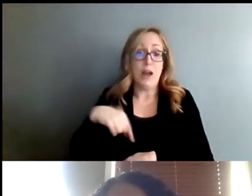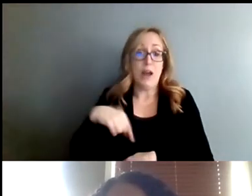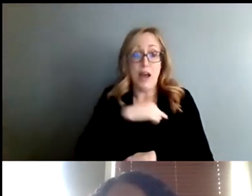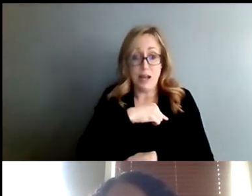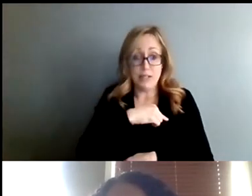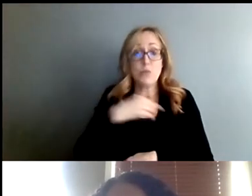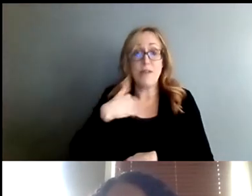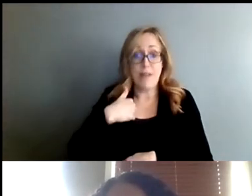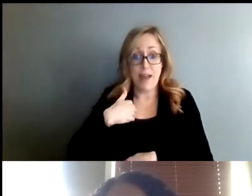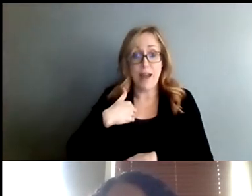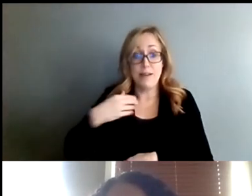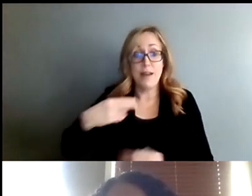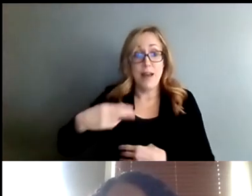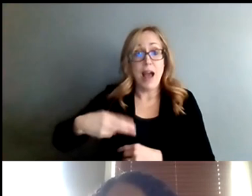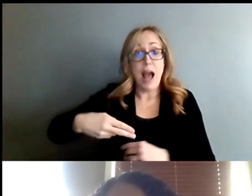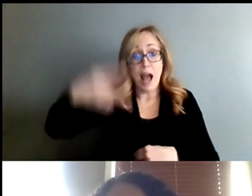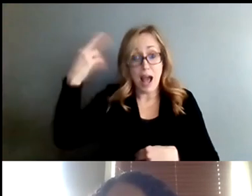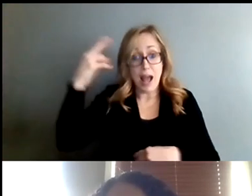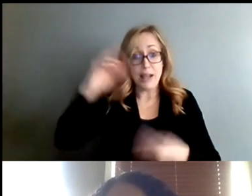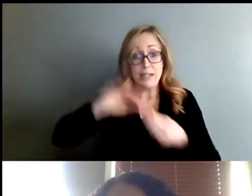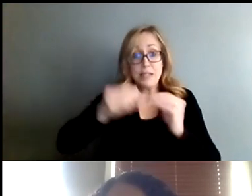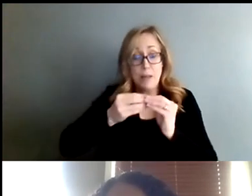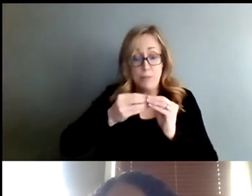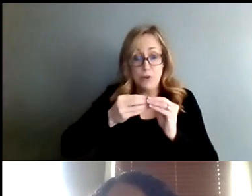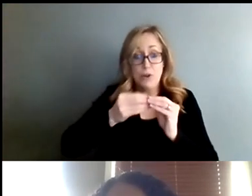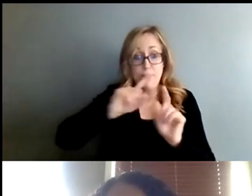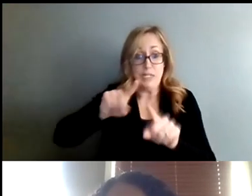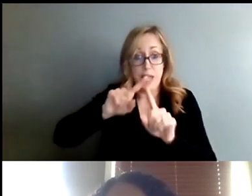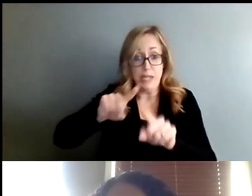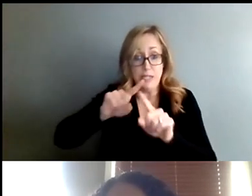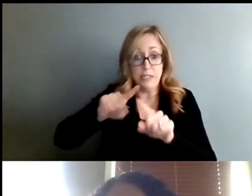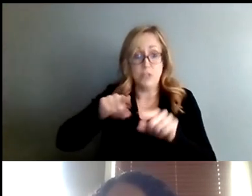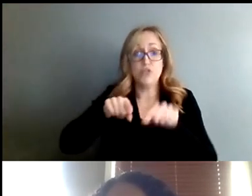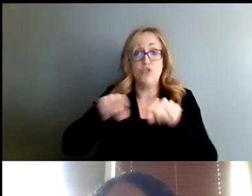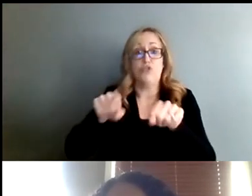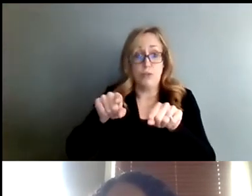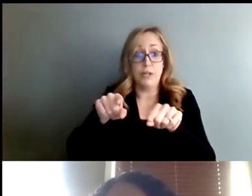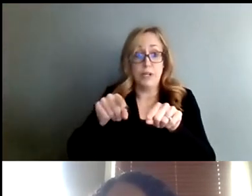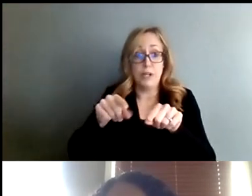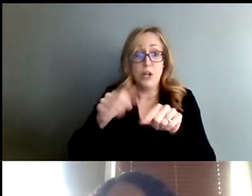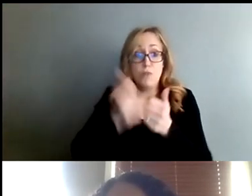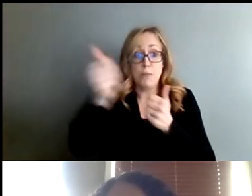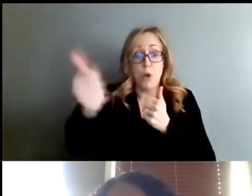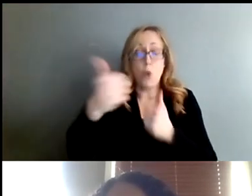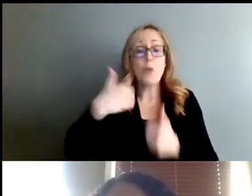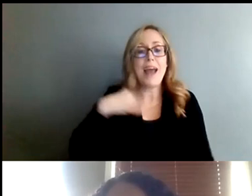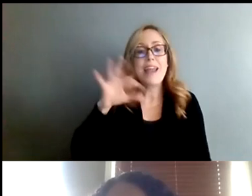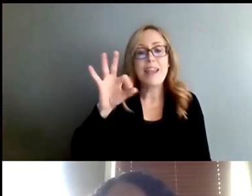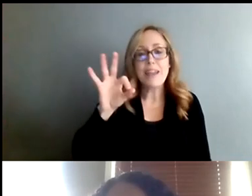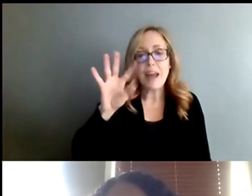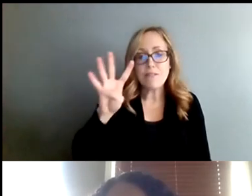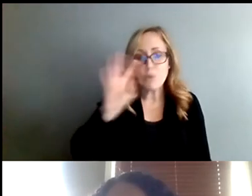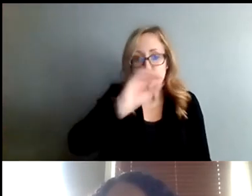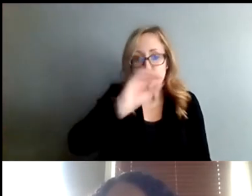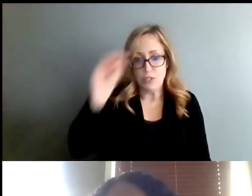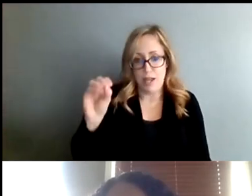highest average daily attendance of urban districts in the Commonwealth during remote learning. We were at 94% of our students on average